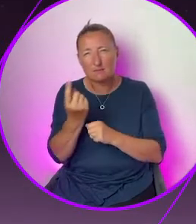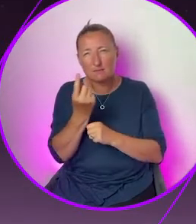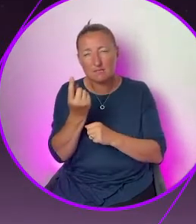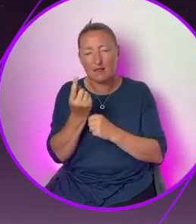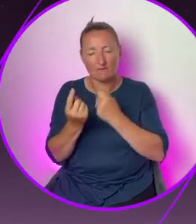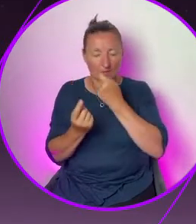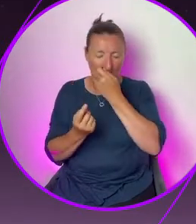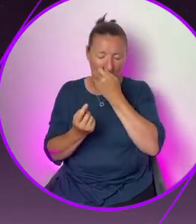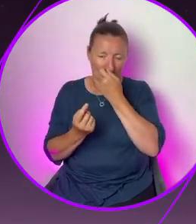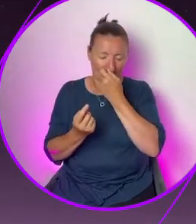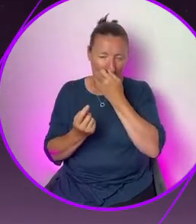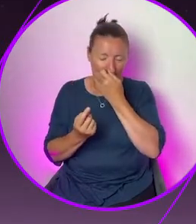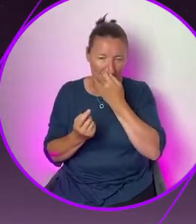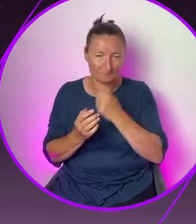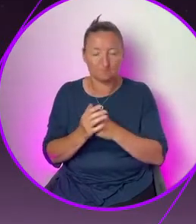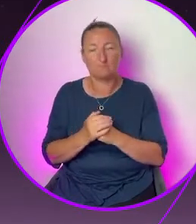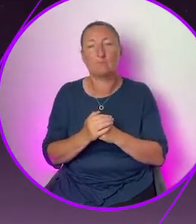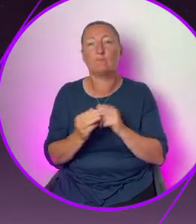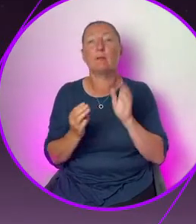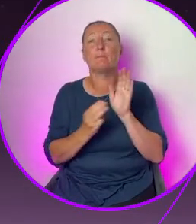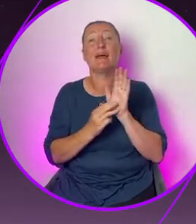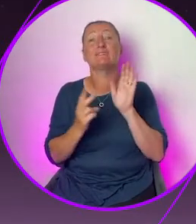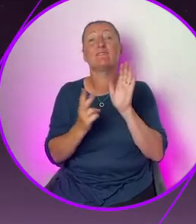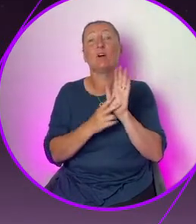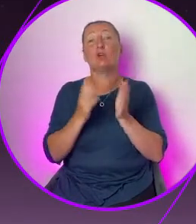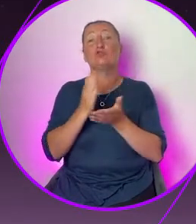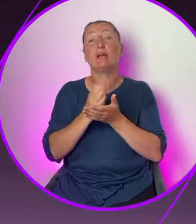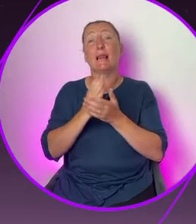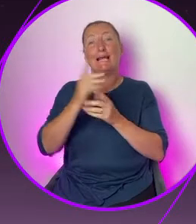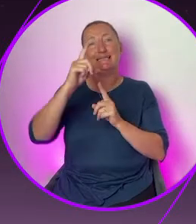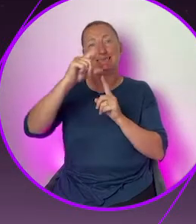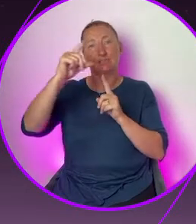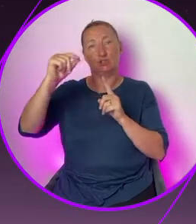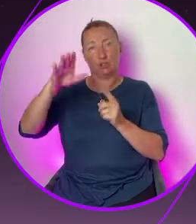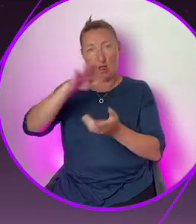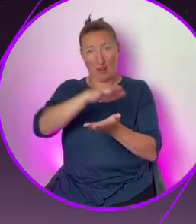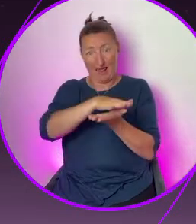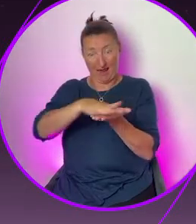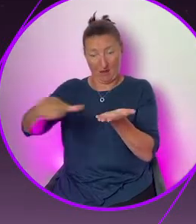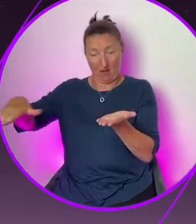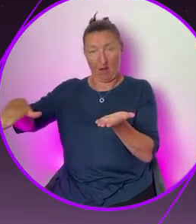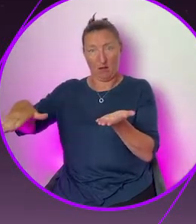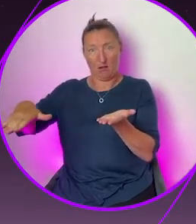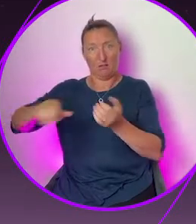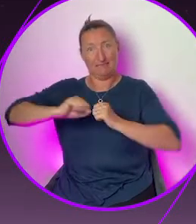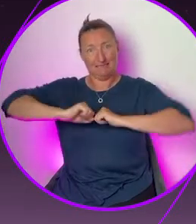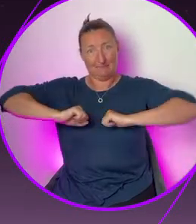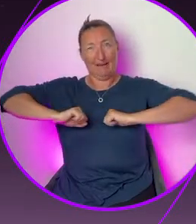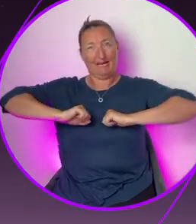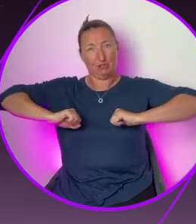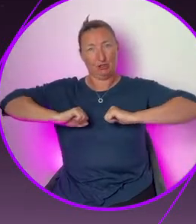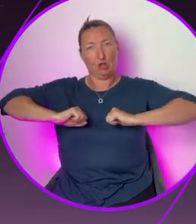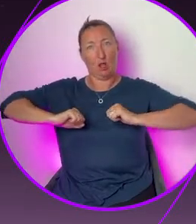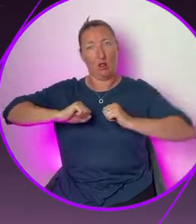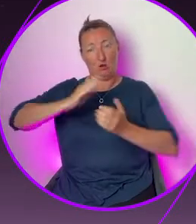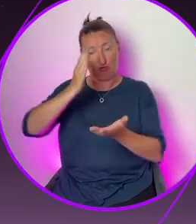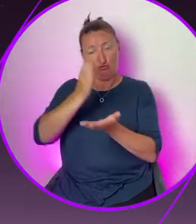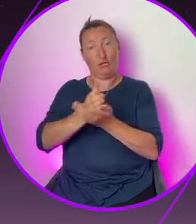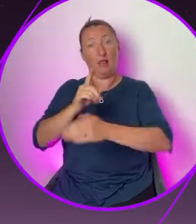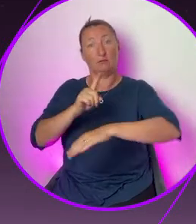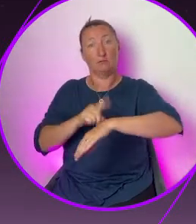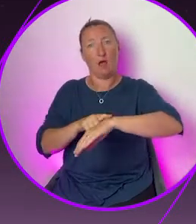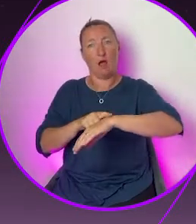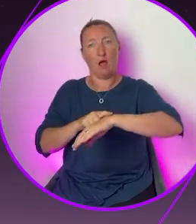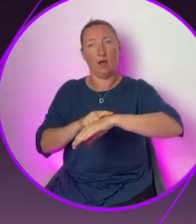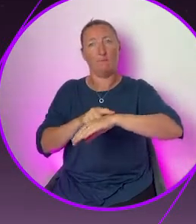any case, so the metaverse refers to a digital layer that is spatial and 3D, real-time, shared with